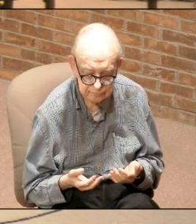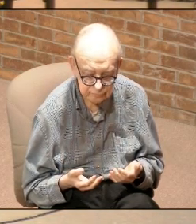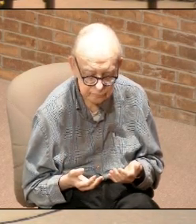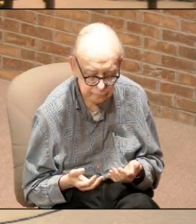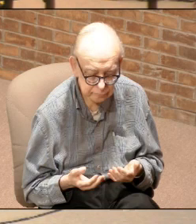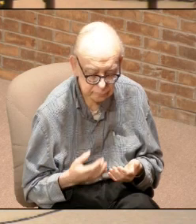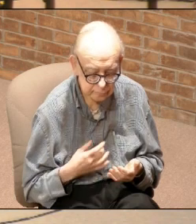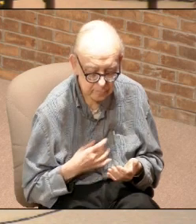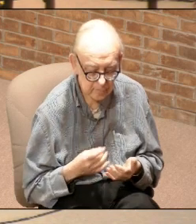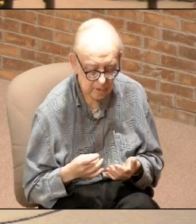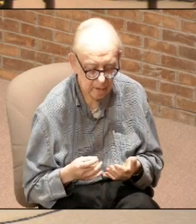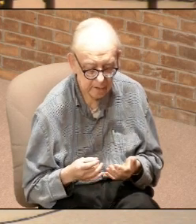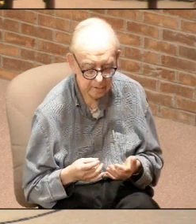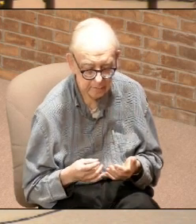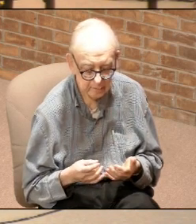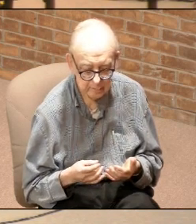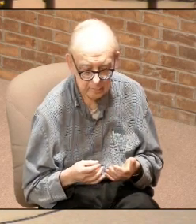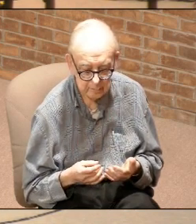i would like to just